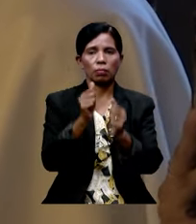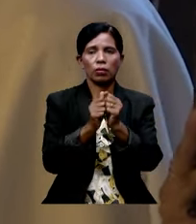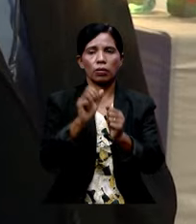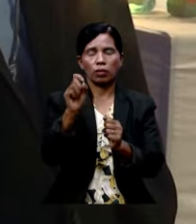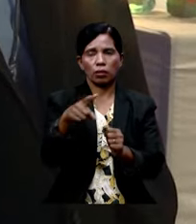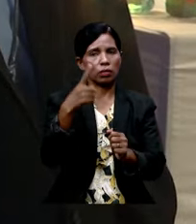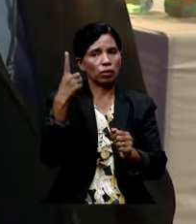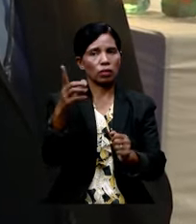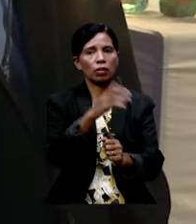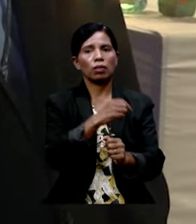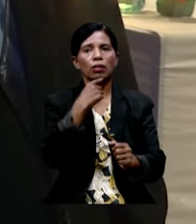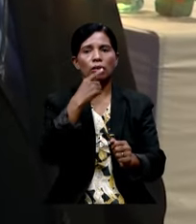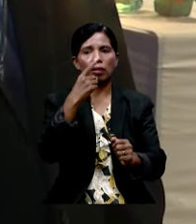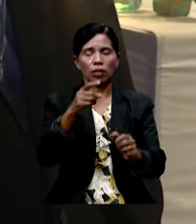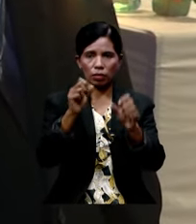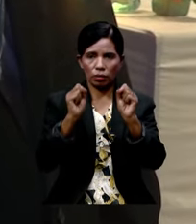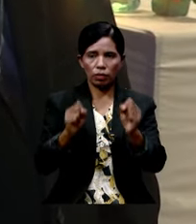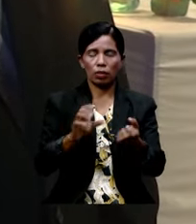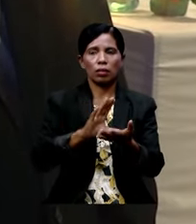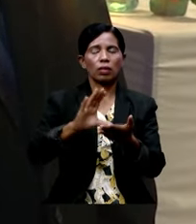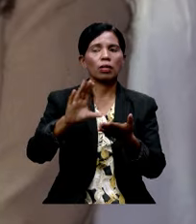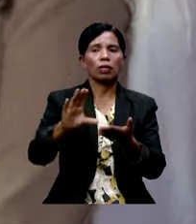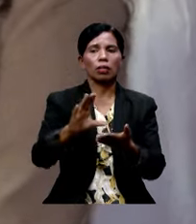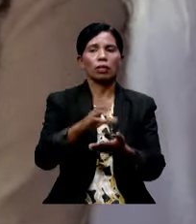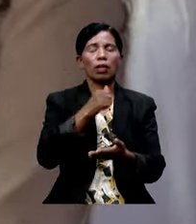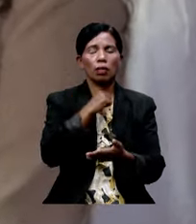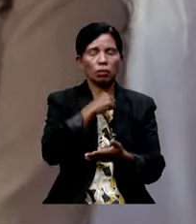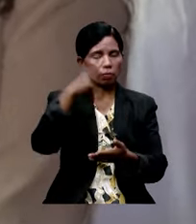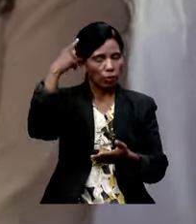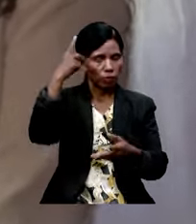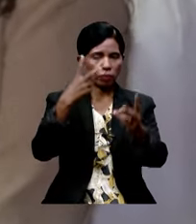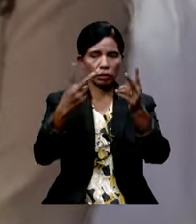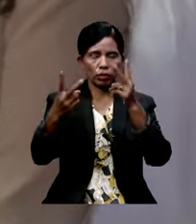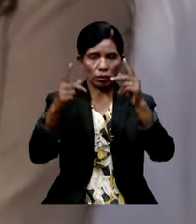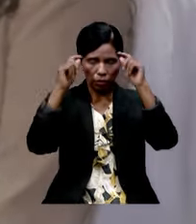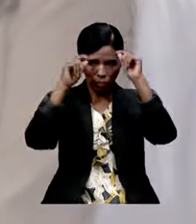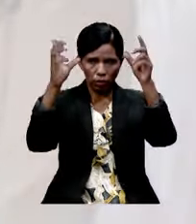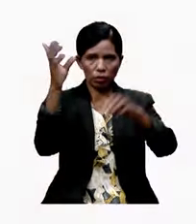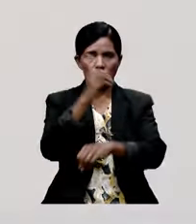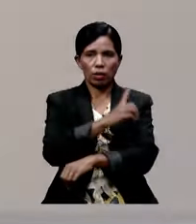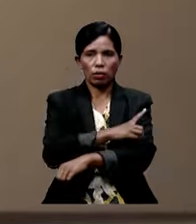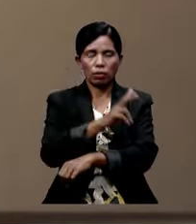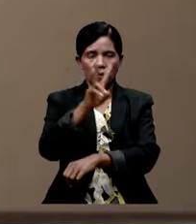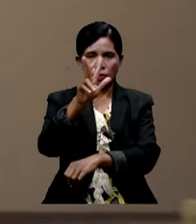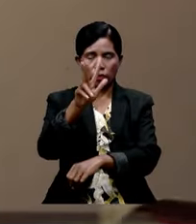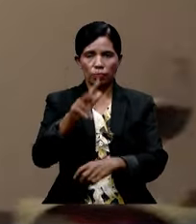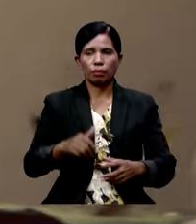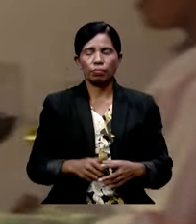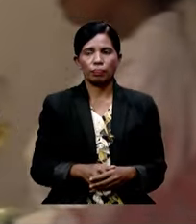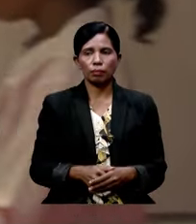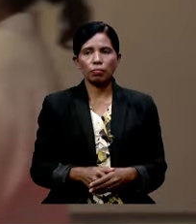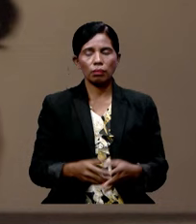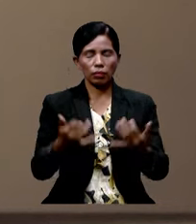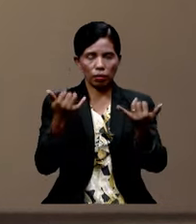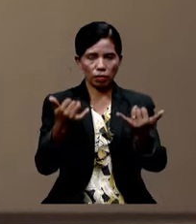Recém-Ida, afirma possibilidade de Santo Padre se visita Timor-Leste durante Lorontolo. And now,